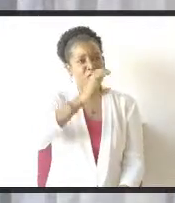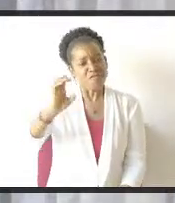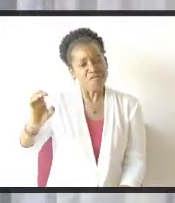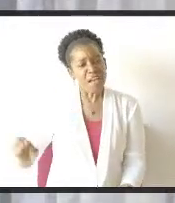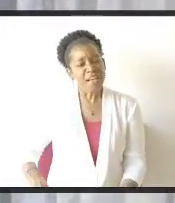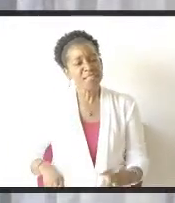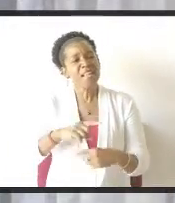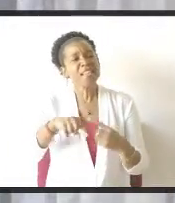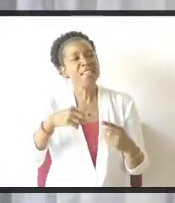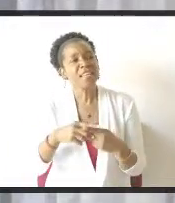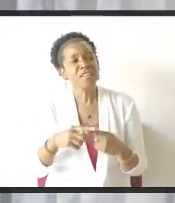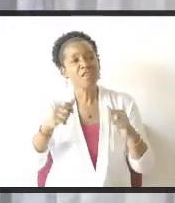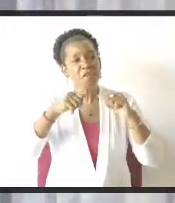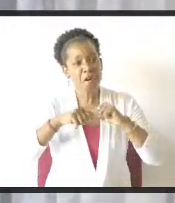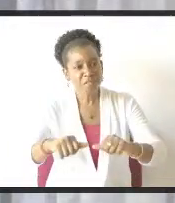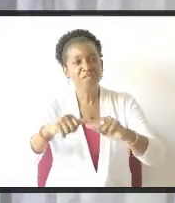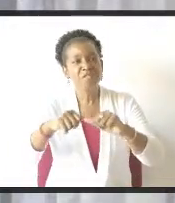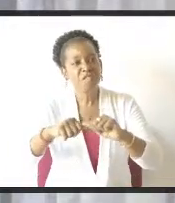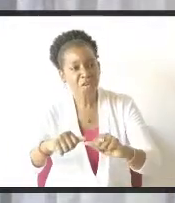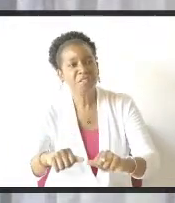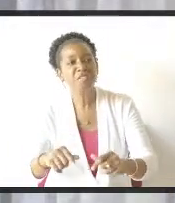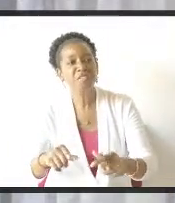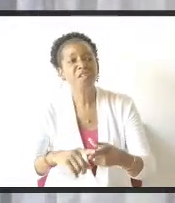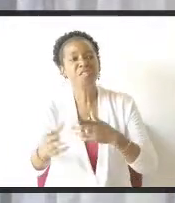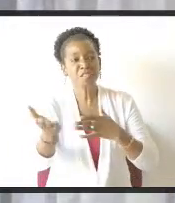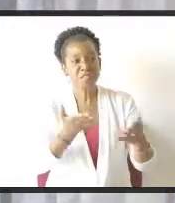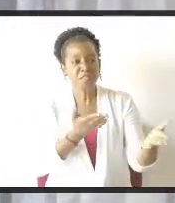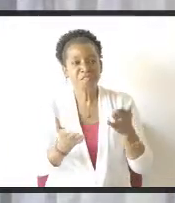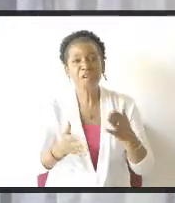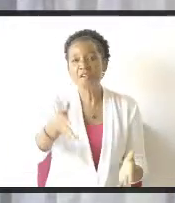Find prize, first prize book